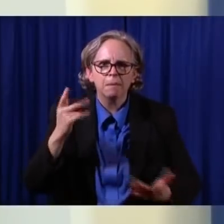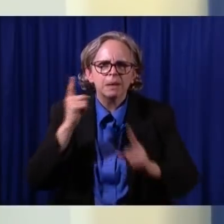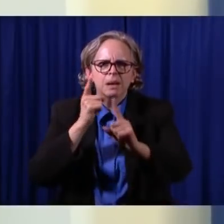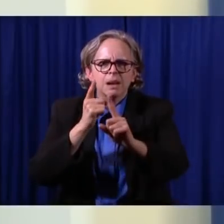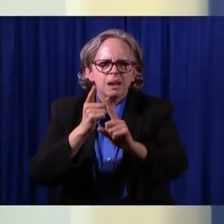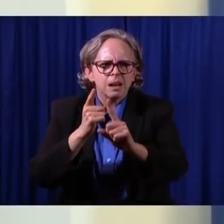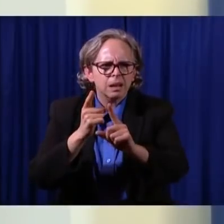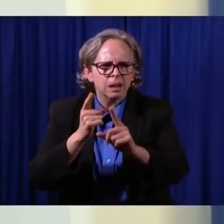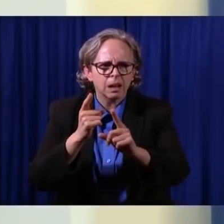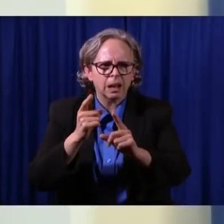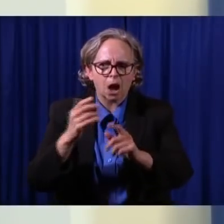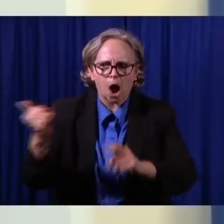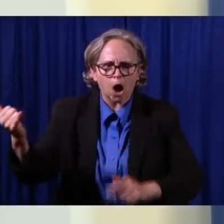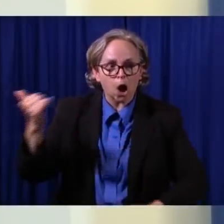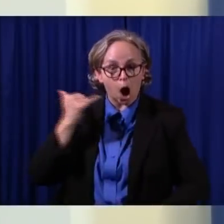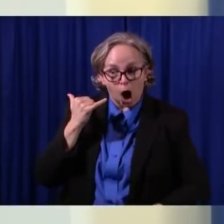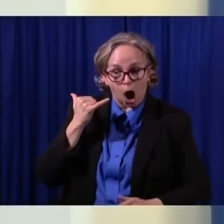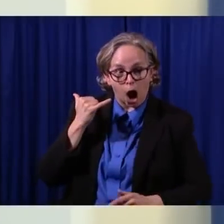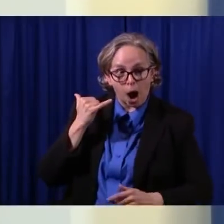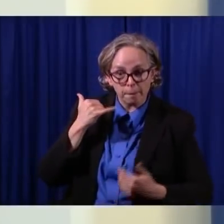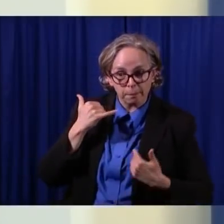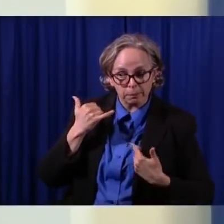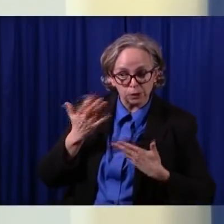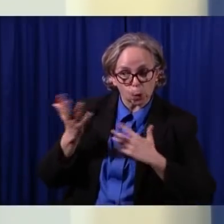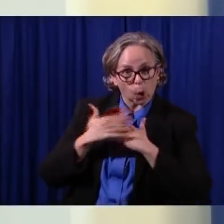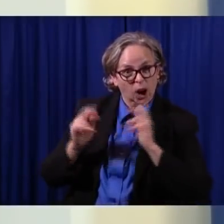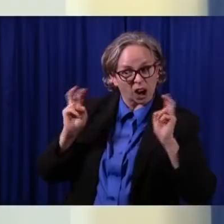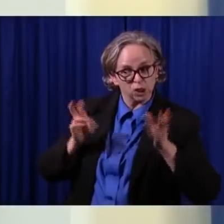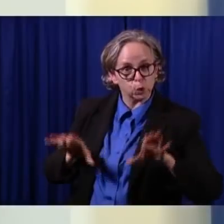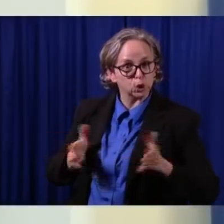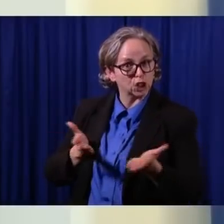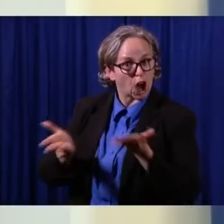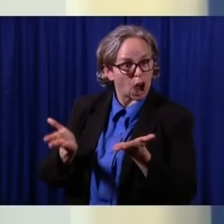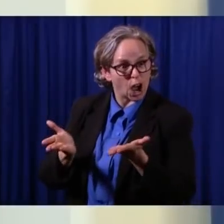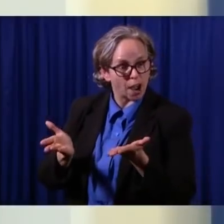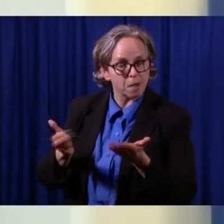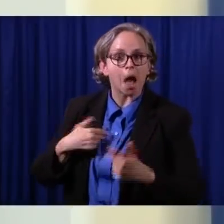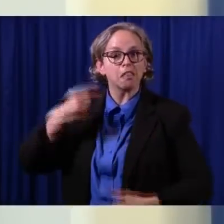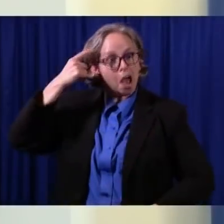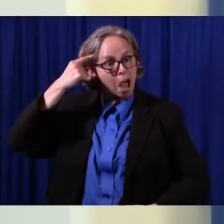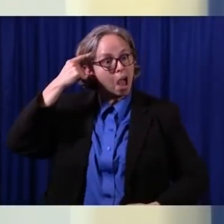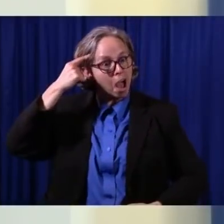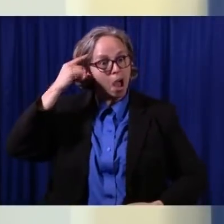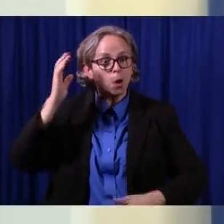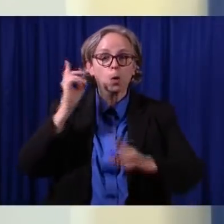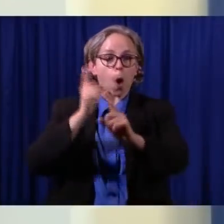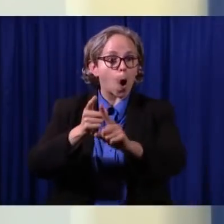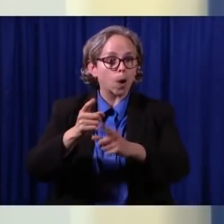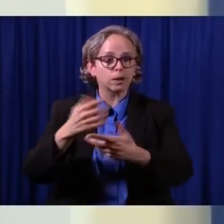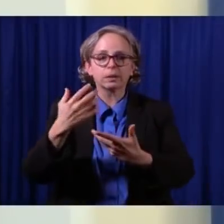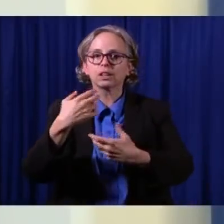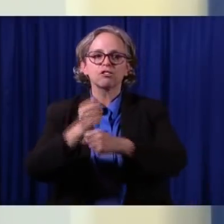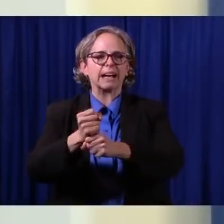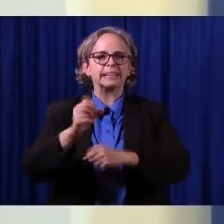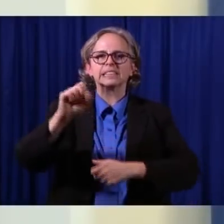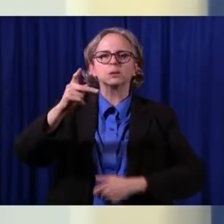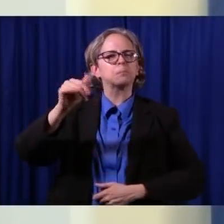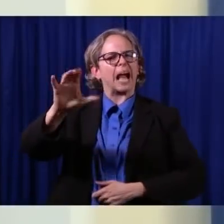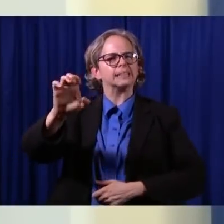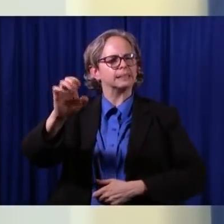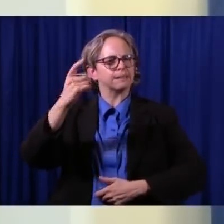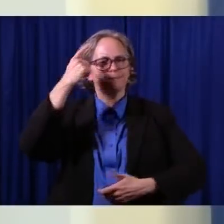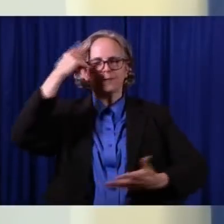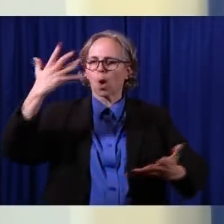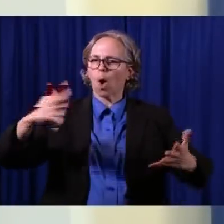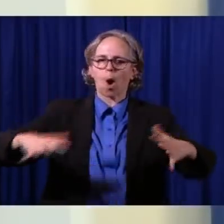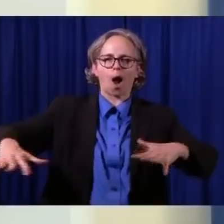to serve, you know, my hope was to really create a space and for the